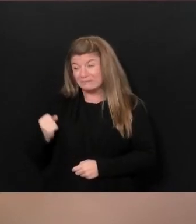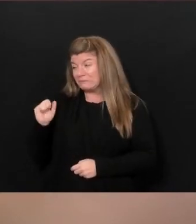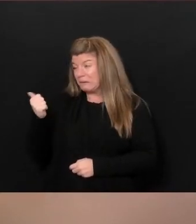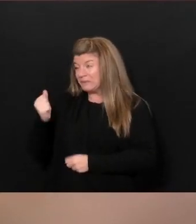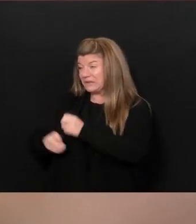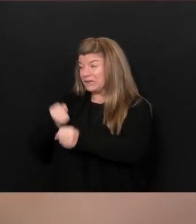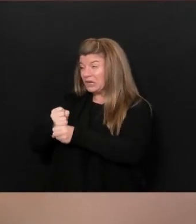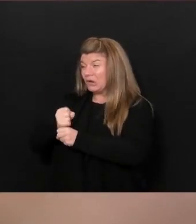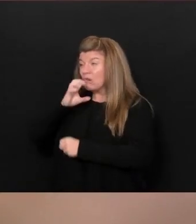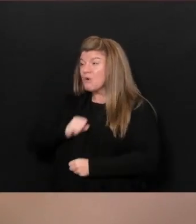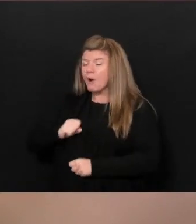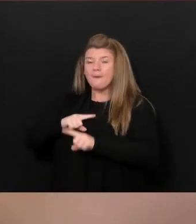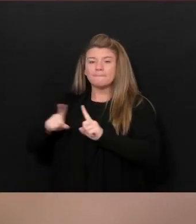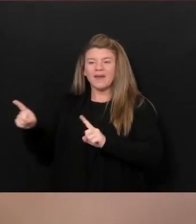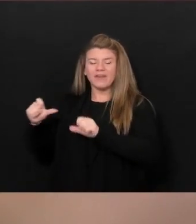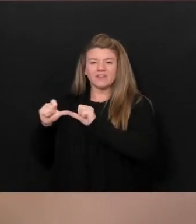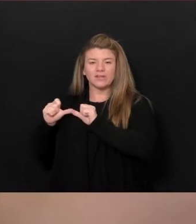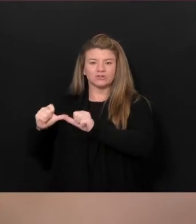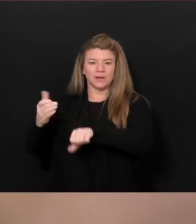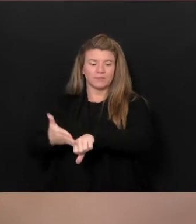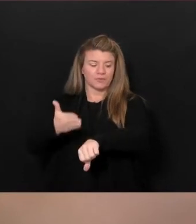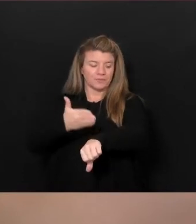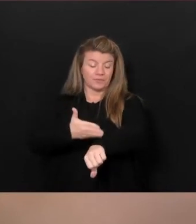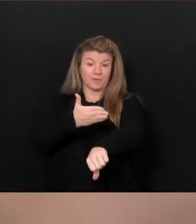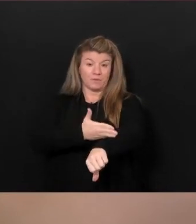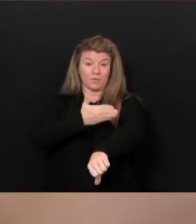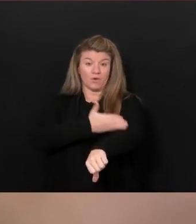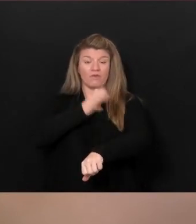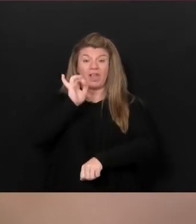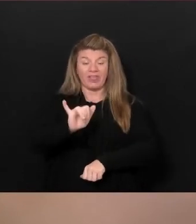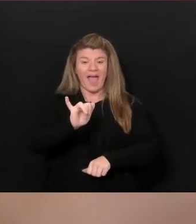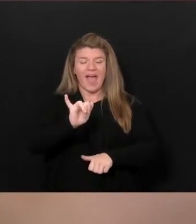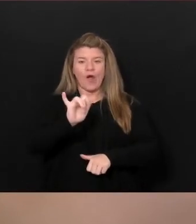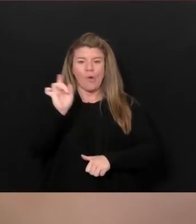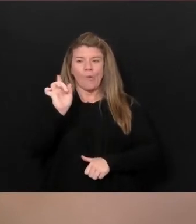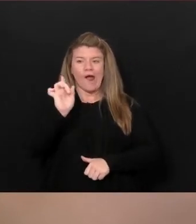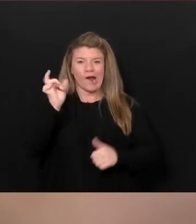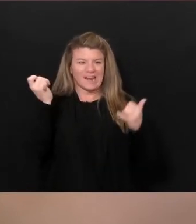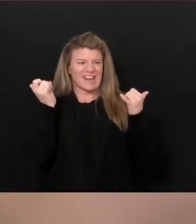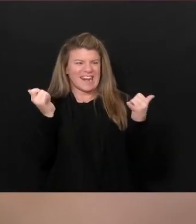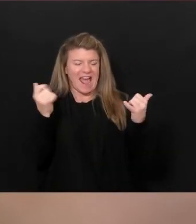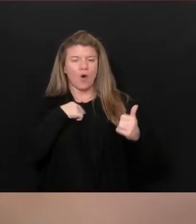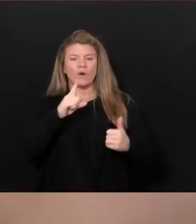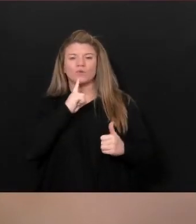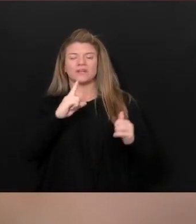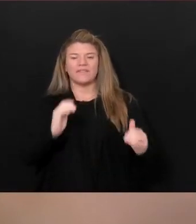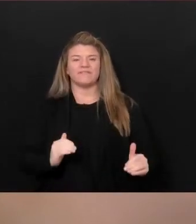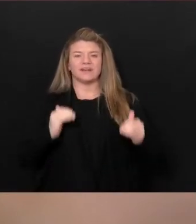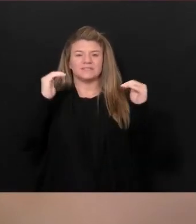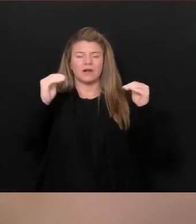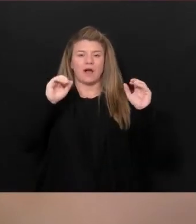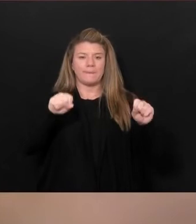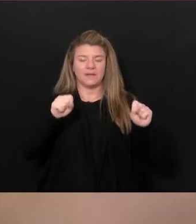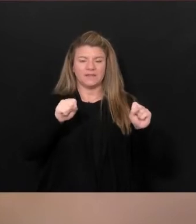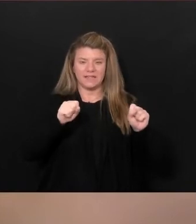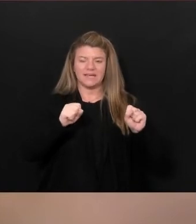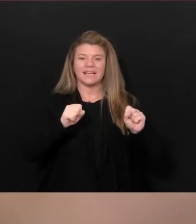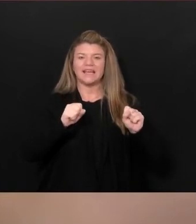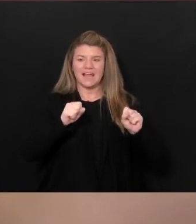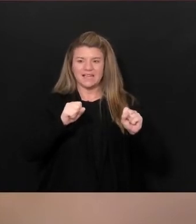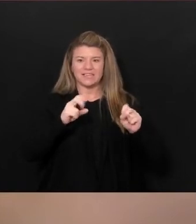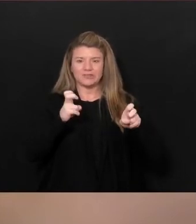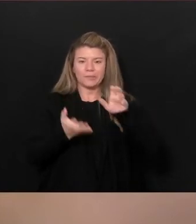have been improved to the point now where they are really going to advance our ability to move vaccines quickly,